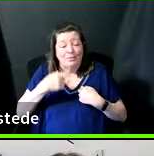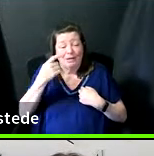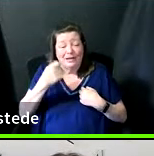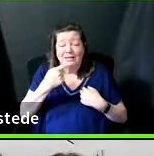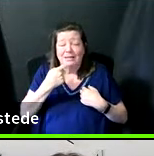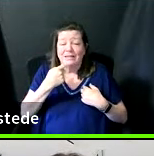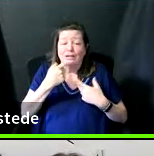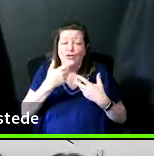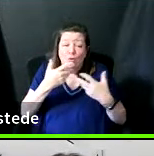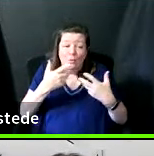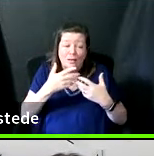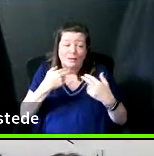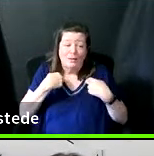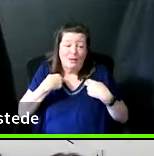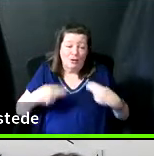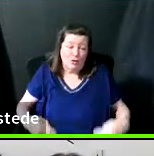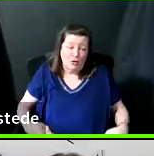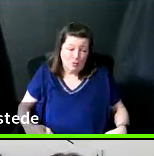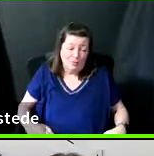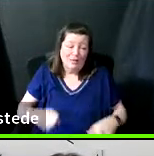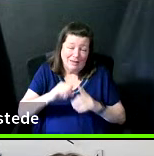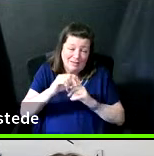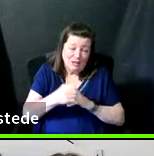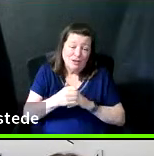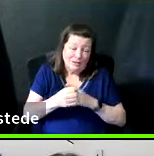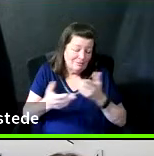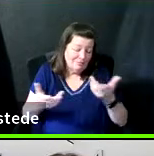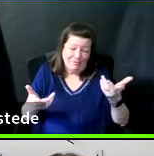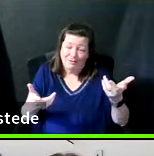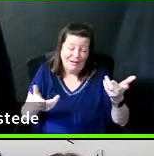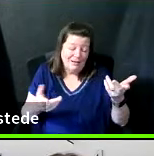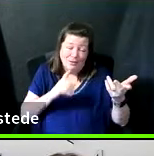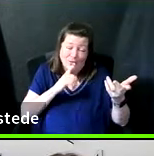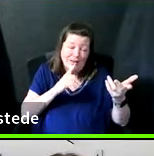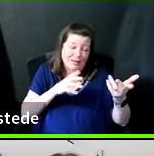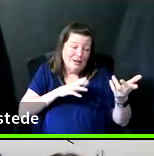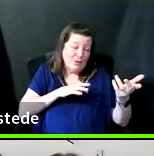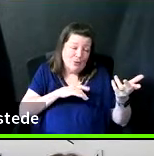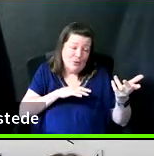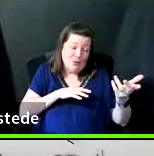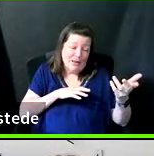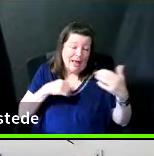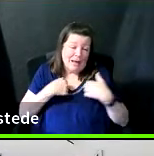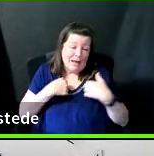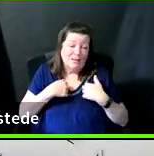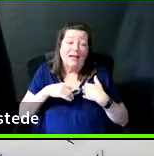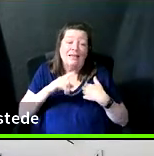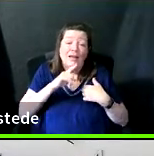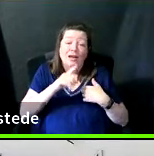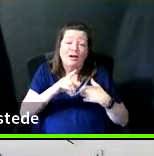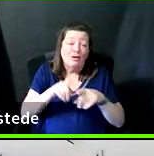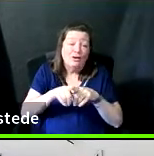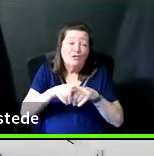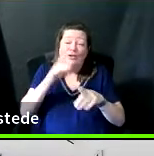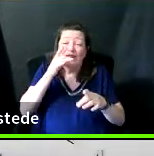human condition that they're just fabulous animals and they're delicious.